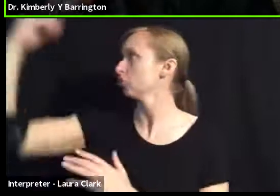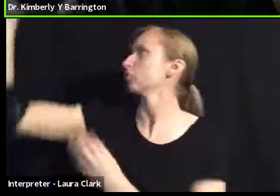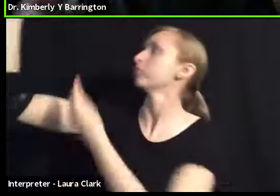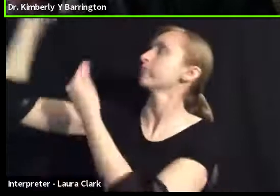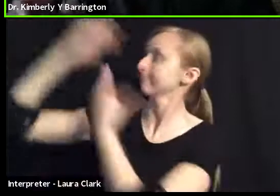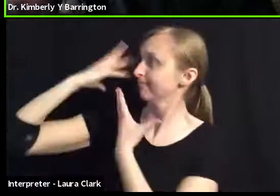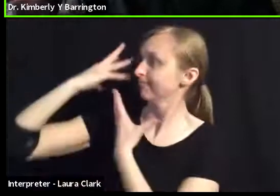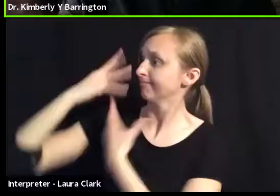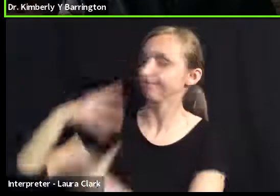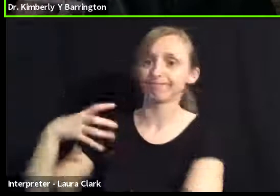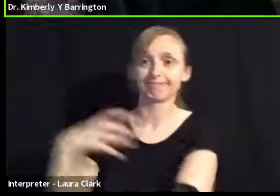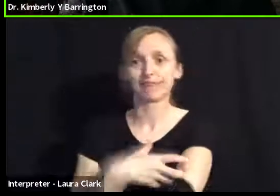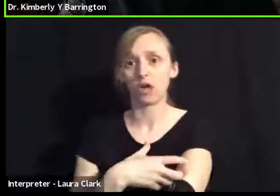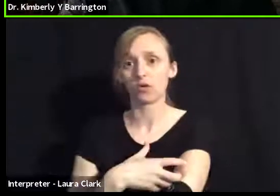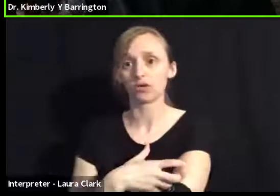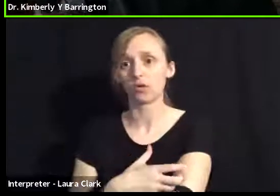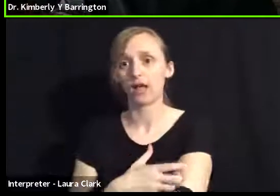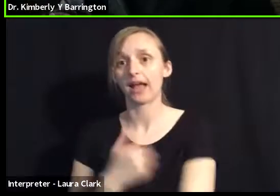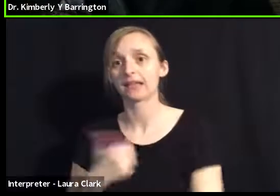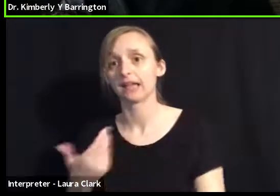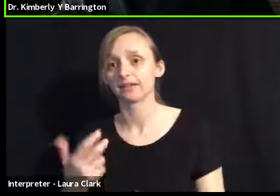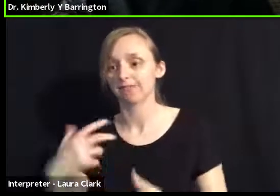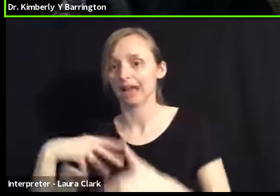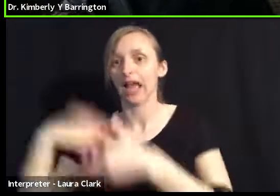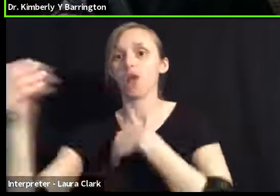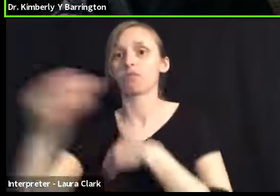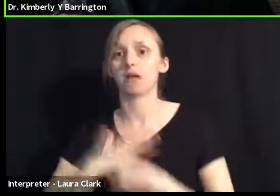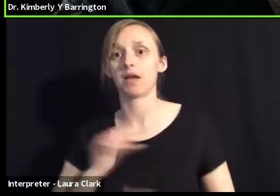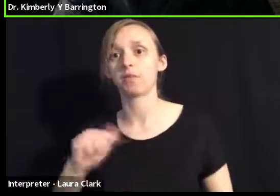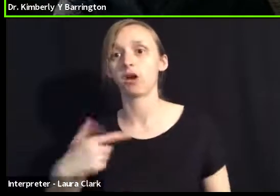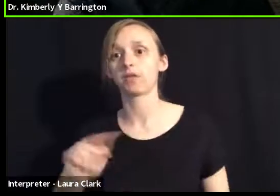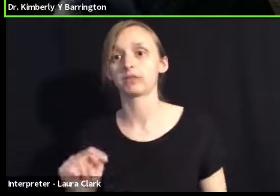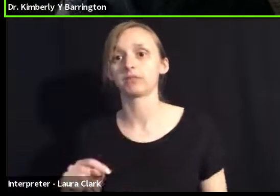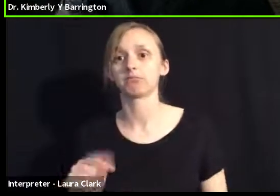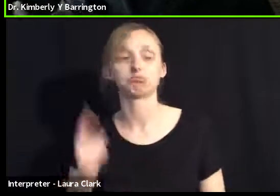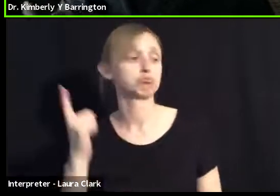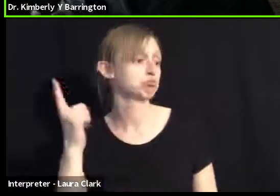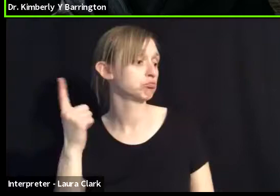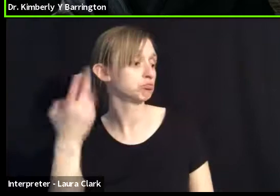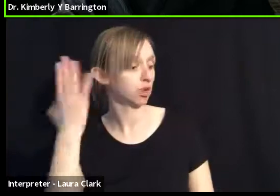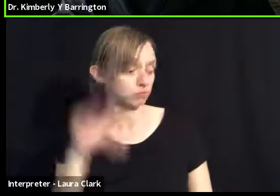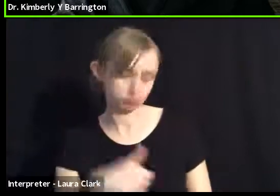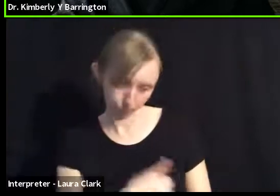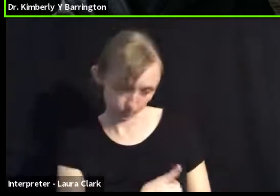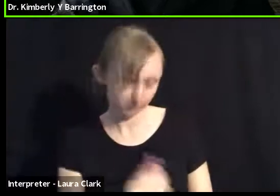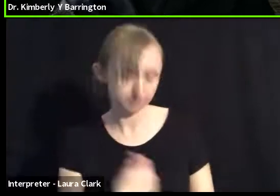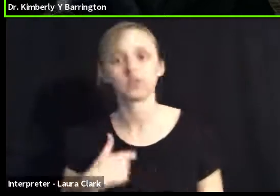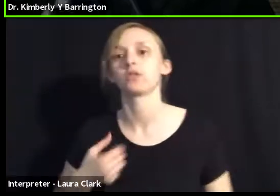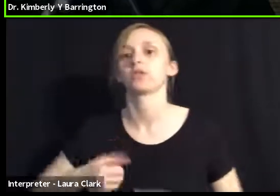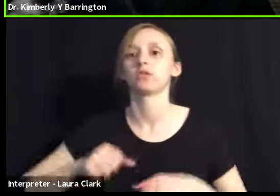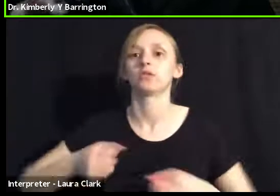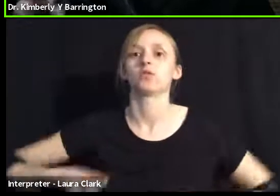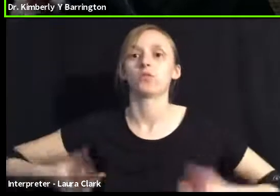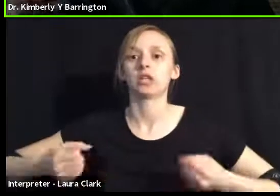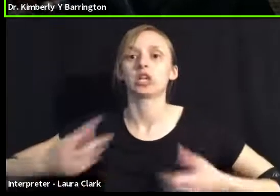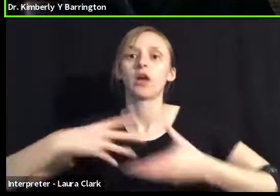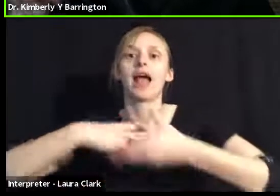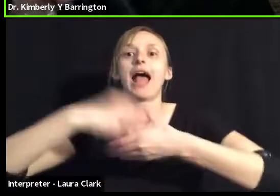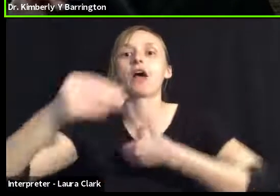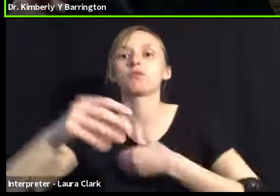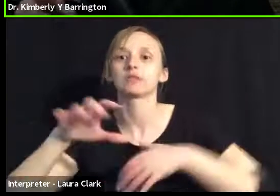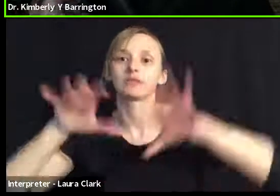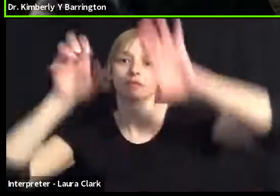and figure out how to get up out of this, out of my place. And so he was like, okay. So I will wheel out and pull myself up